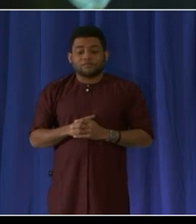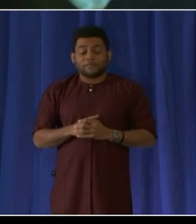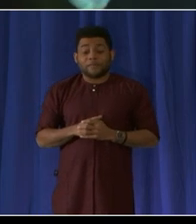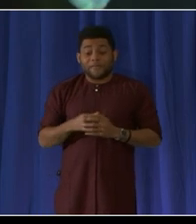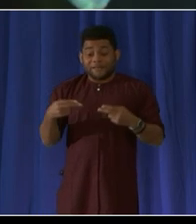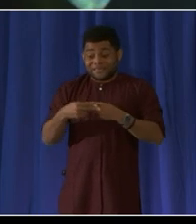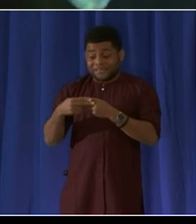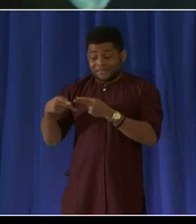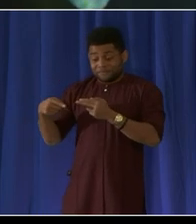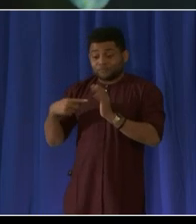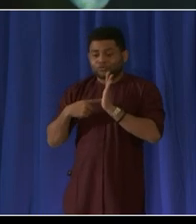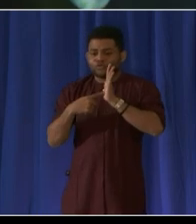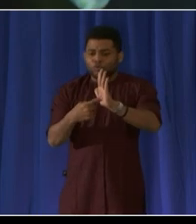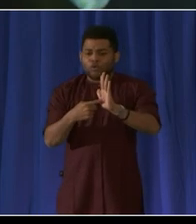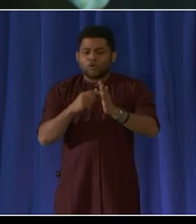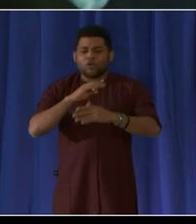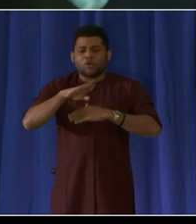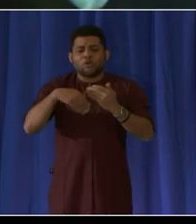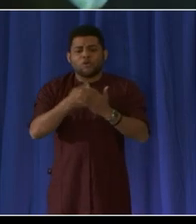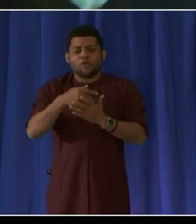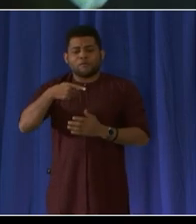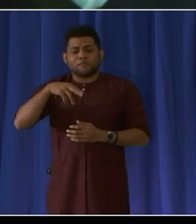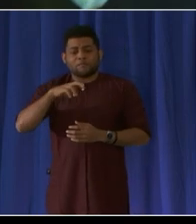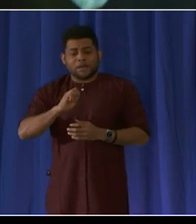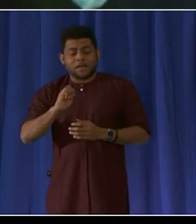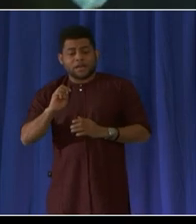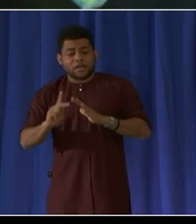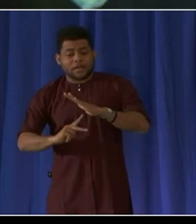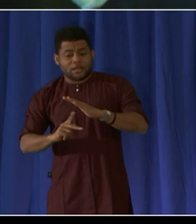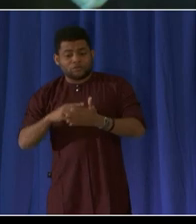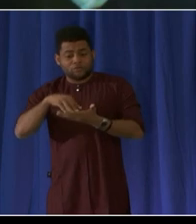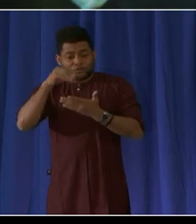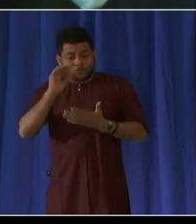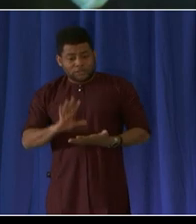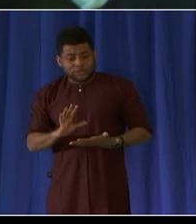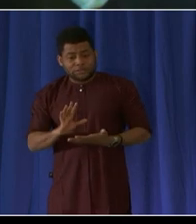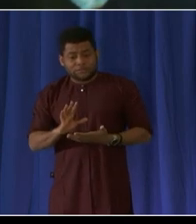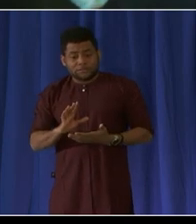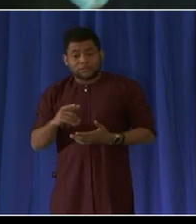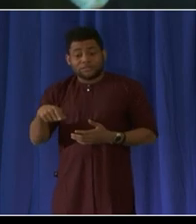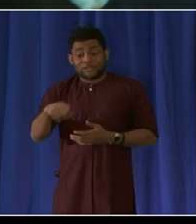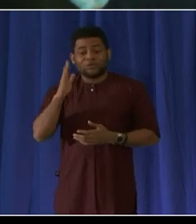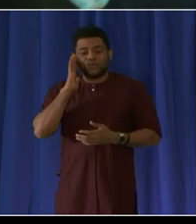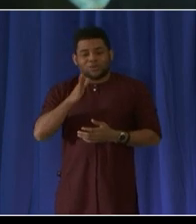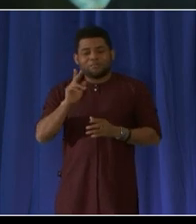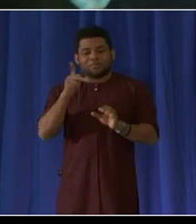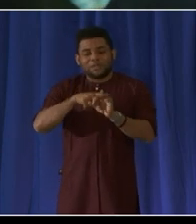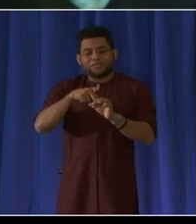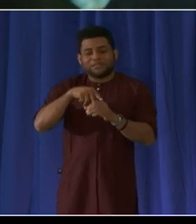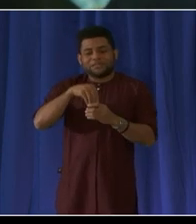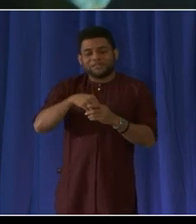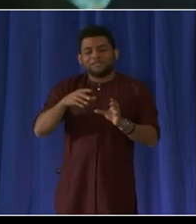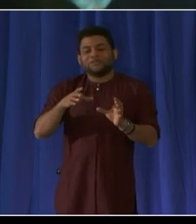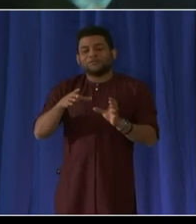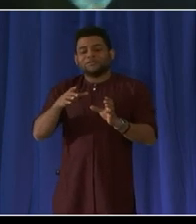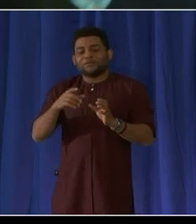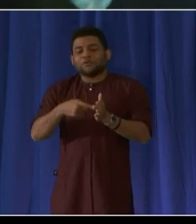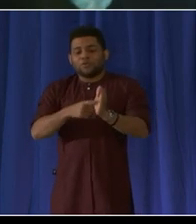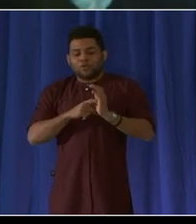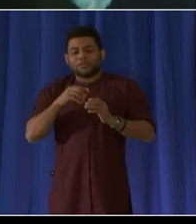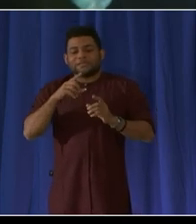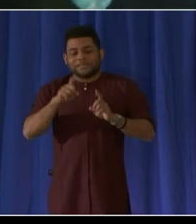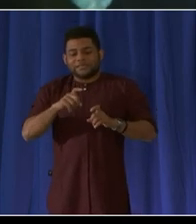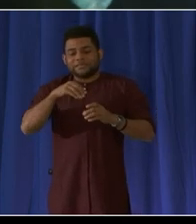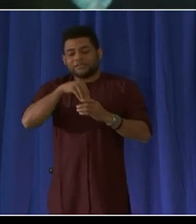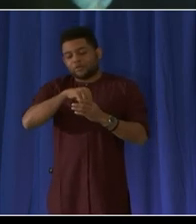on this slide, we're talking about all pre-K students. They participate in the required testing on